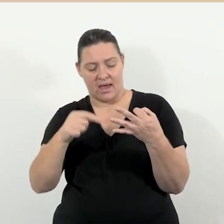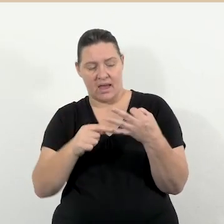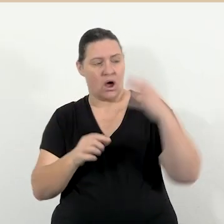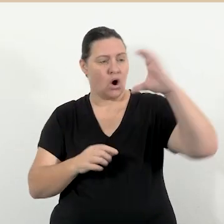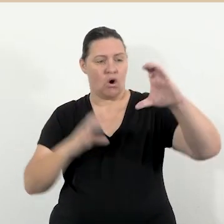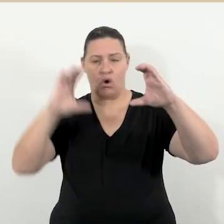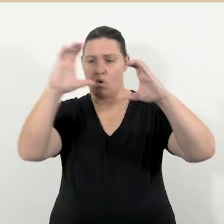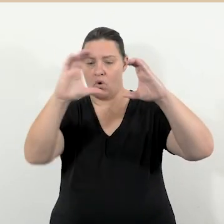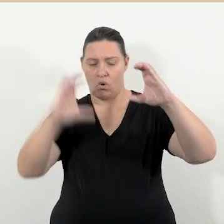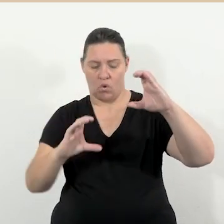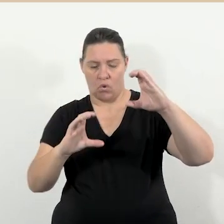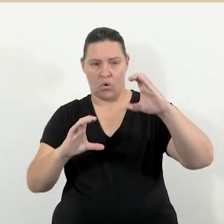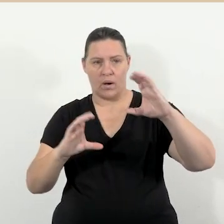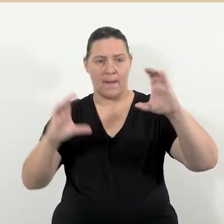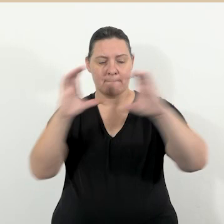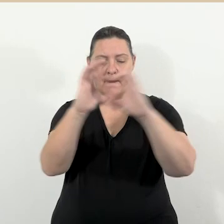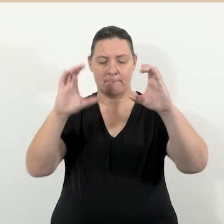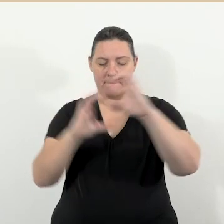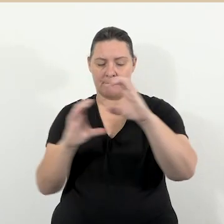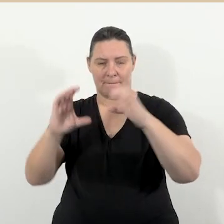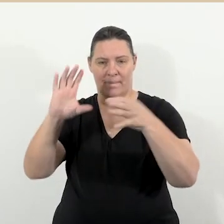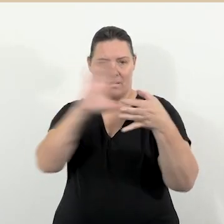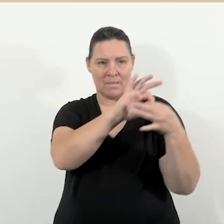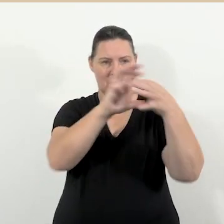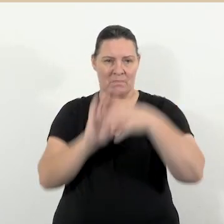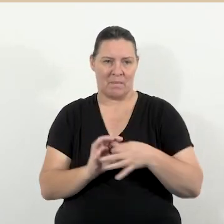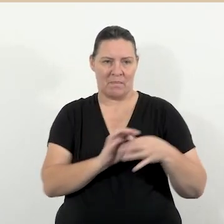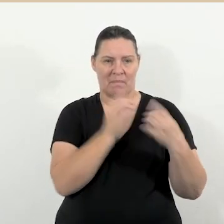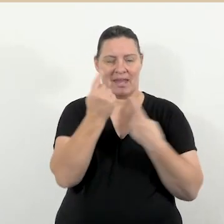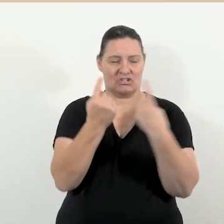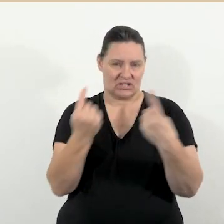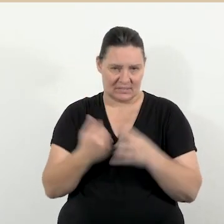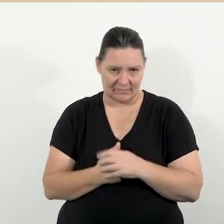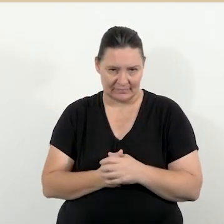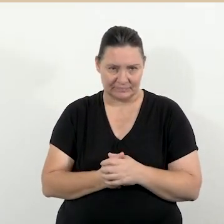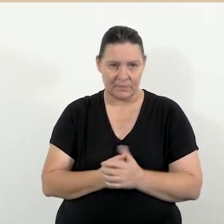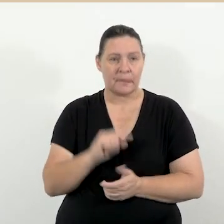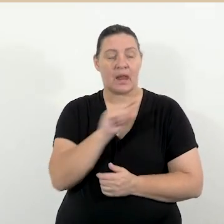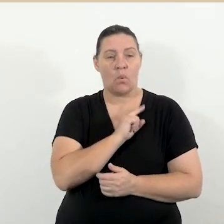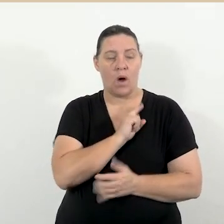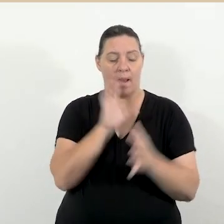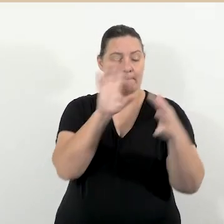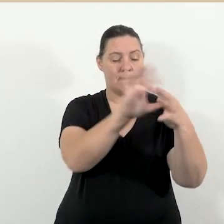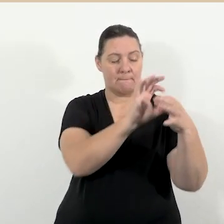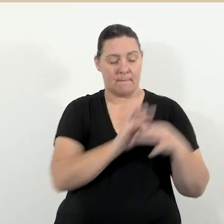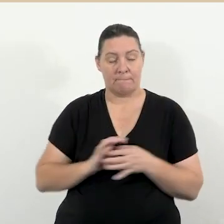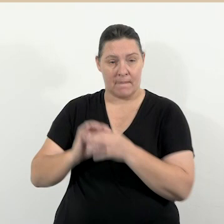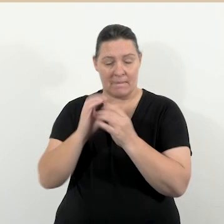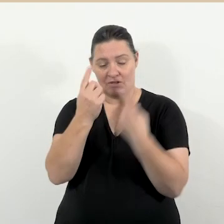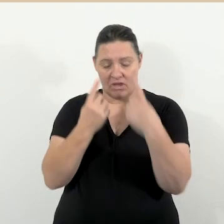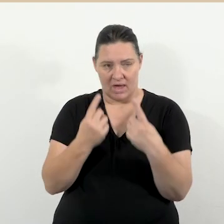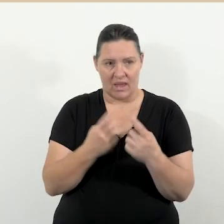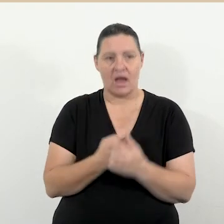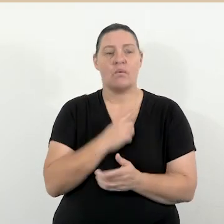diagram, all these spheres are interacting with each other. So because they are interacting with